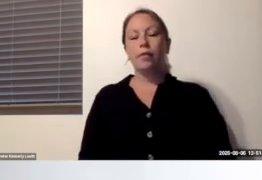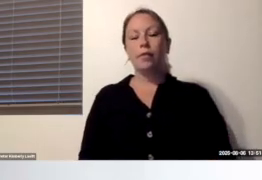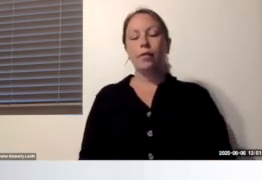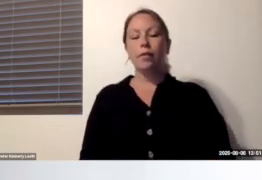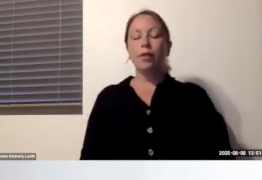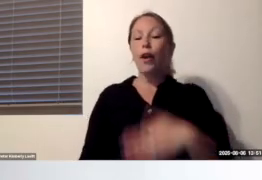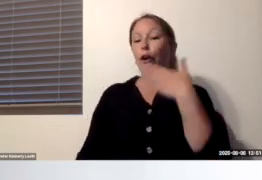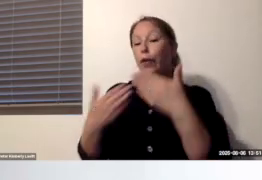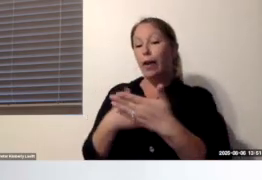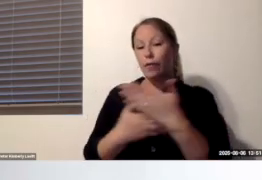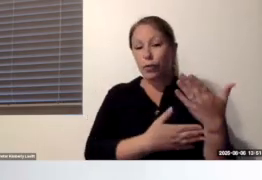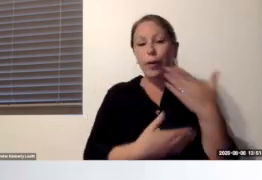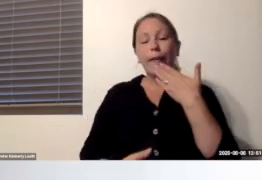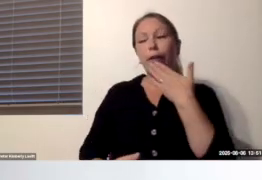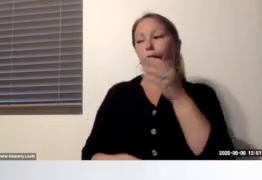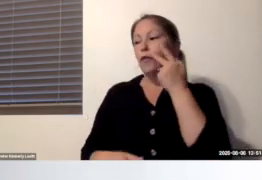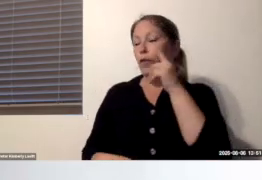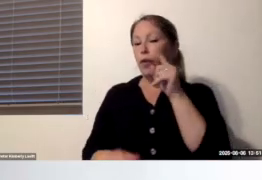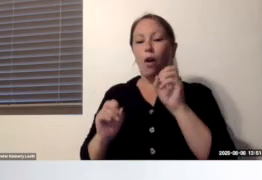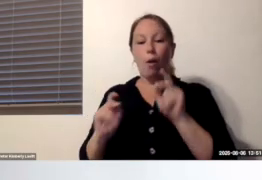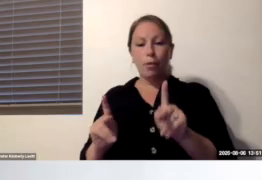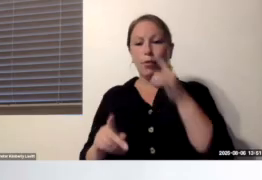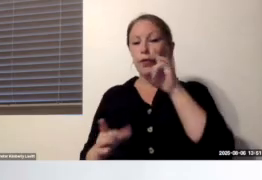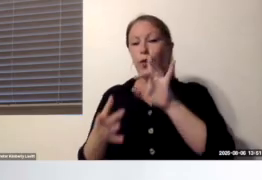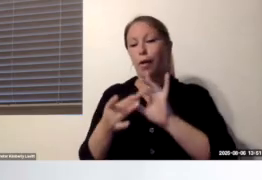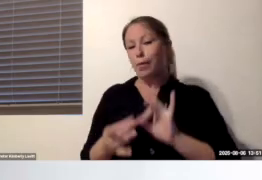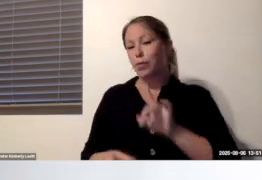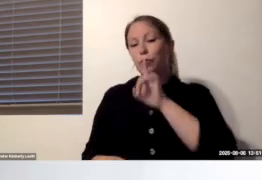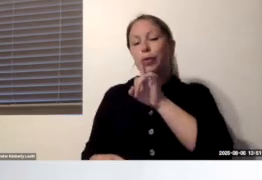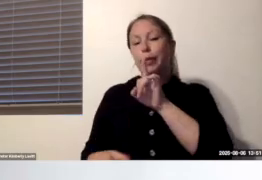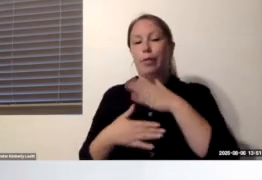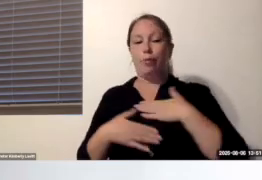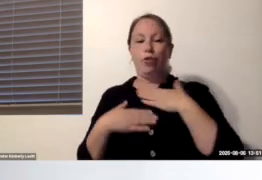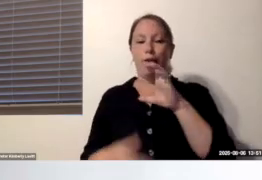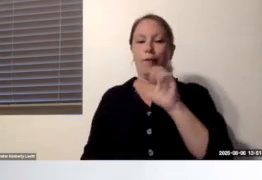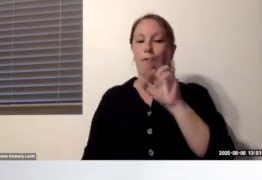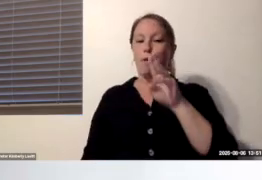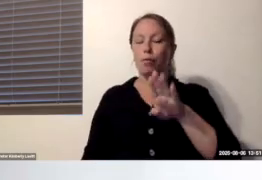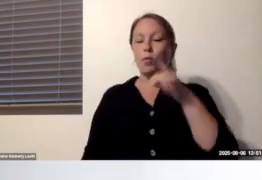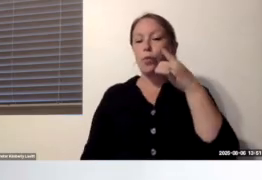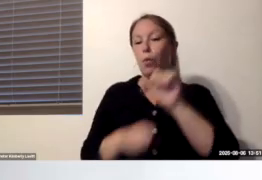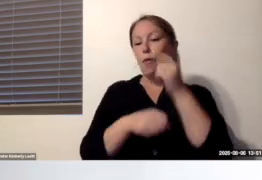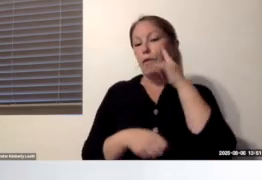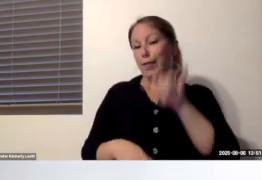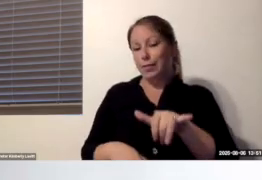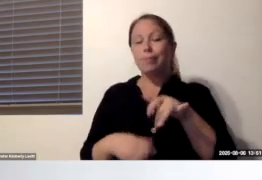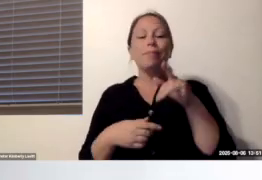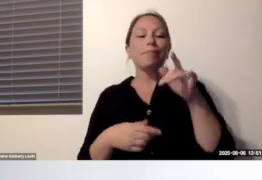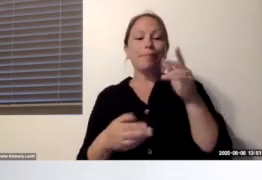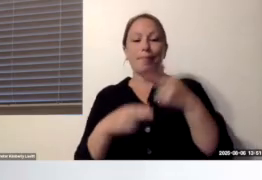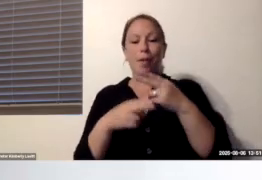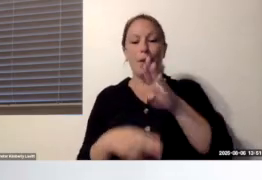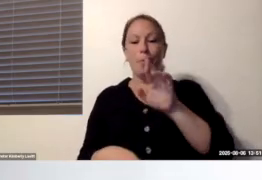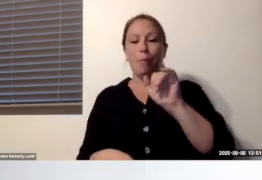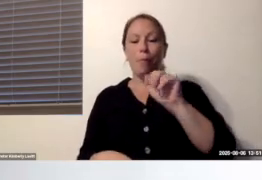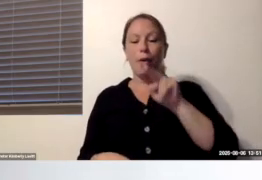Good afternoon. Thanks for the opportunity to provide some comments. Really appreciate CARB's work on this. My name is Brian Dodds. I'm with the San Joaquin